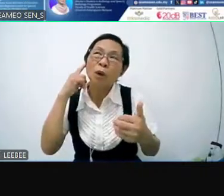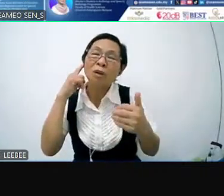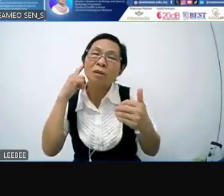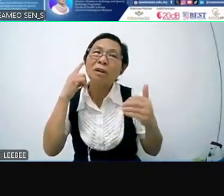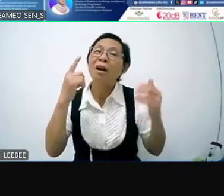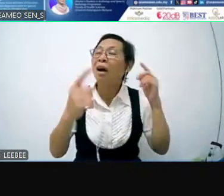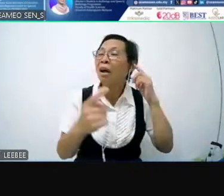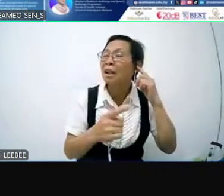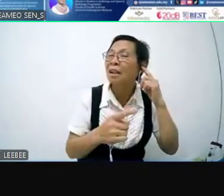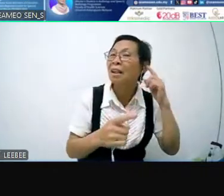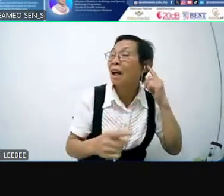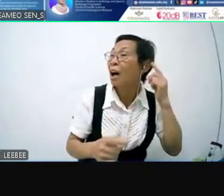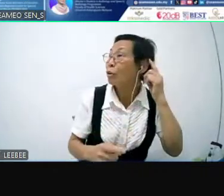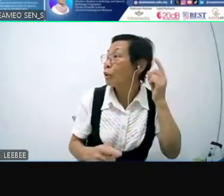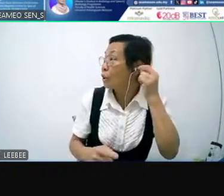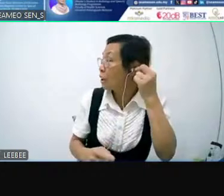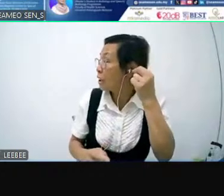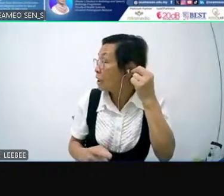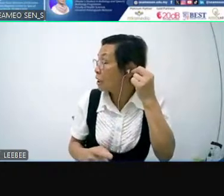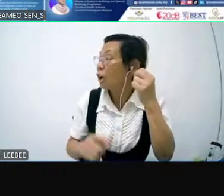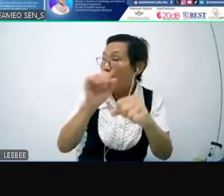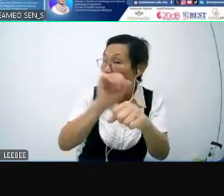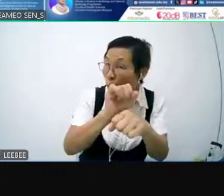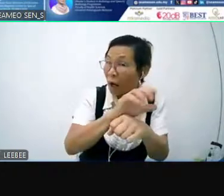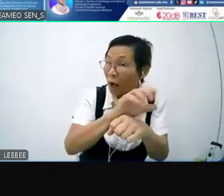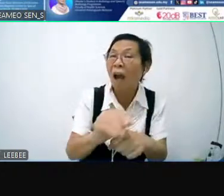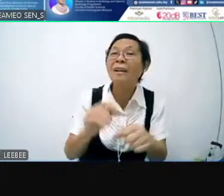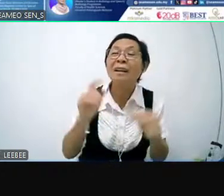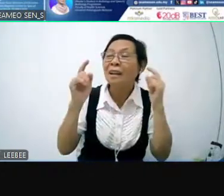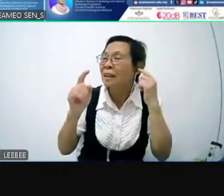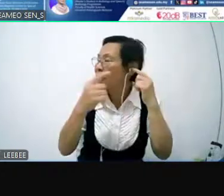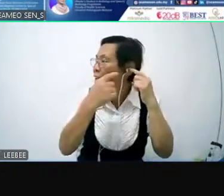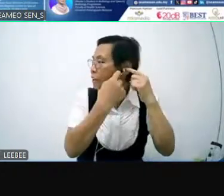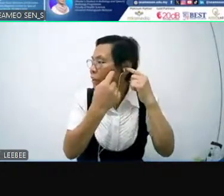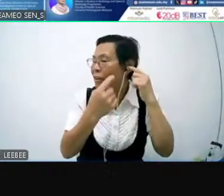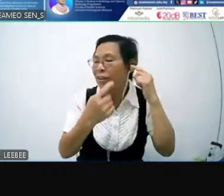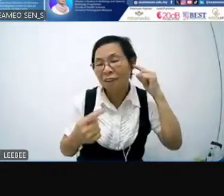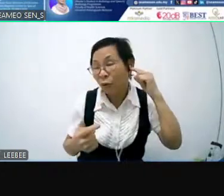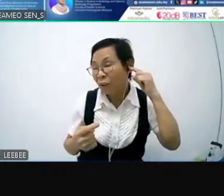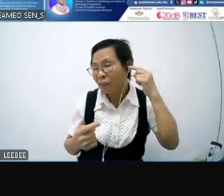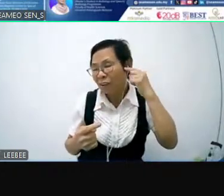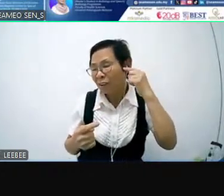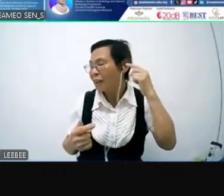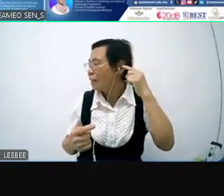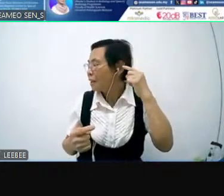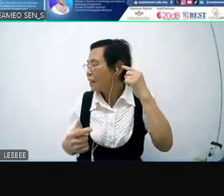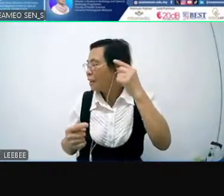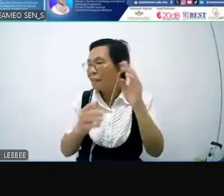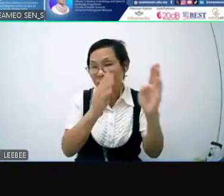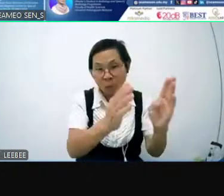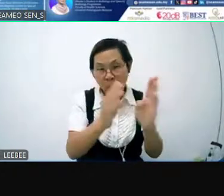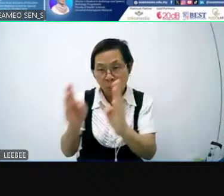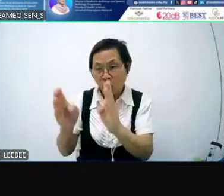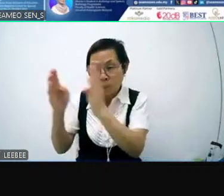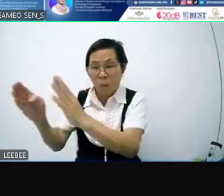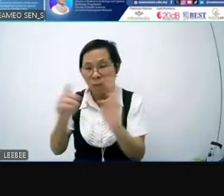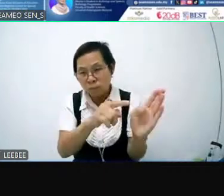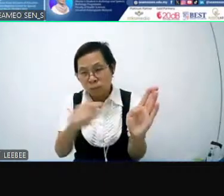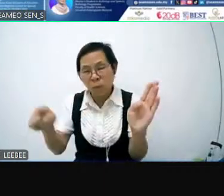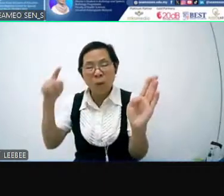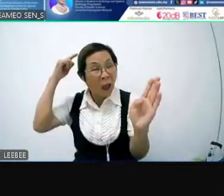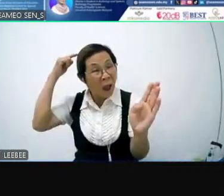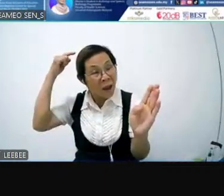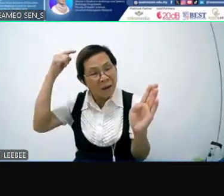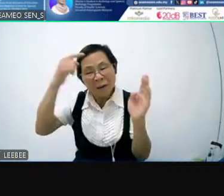hearing works, and how the hearing is quantified, and then what are the devices that are going to help in terms